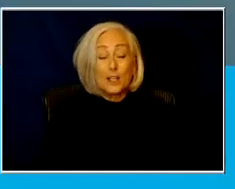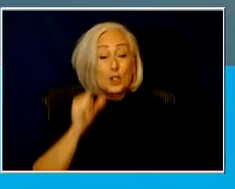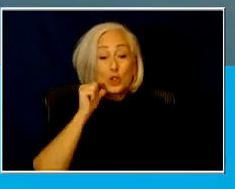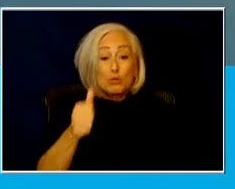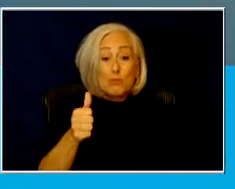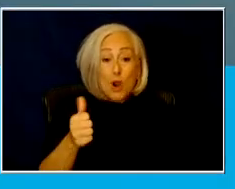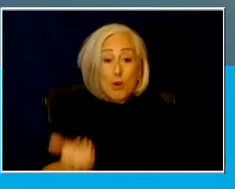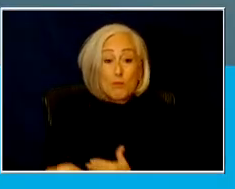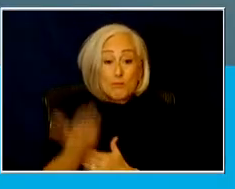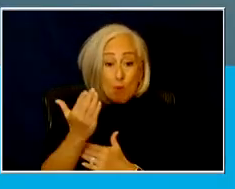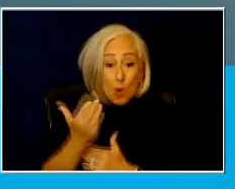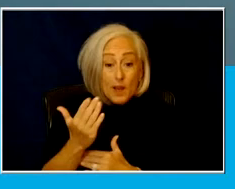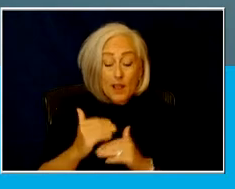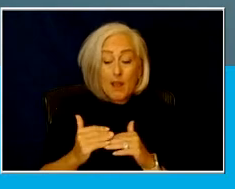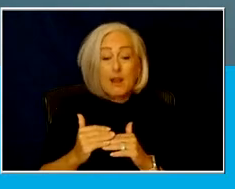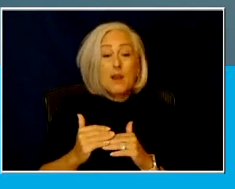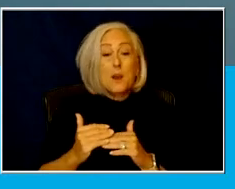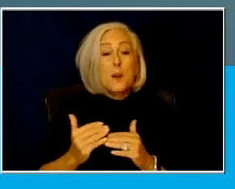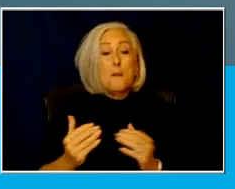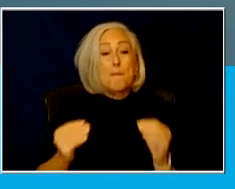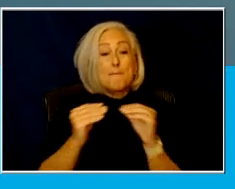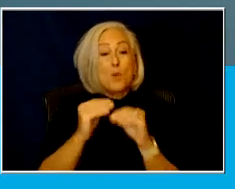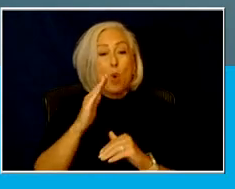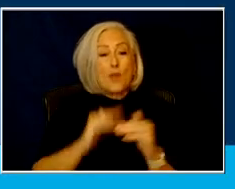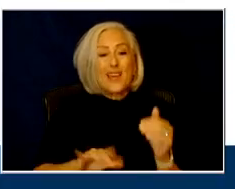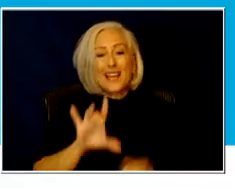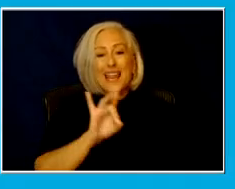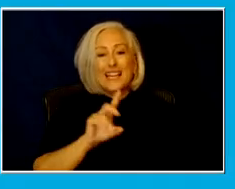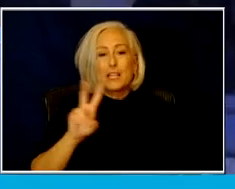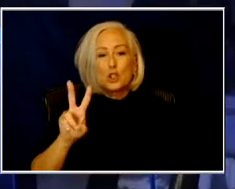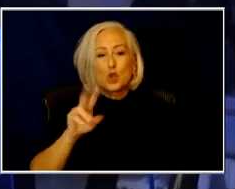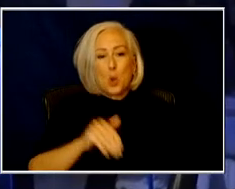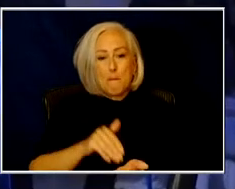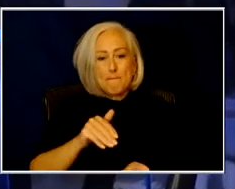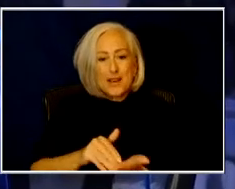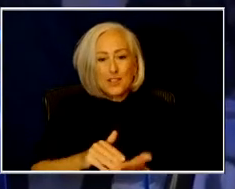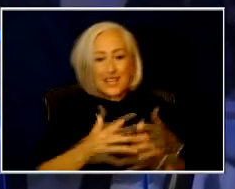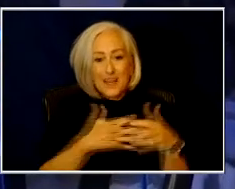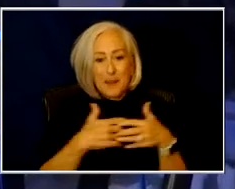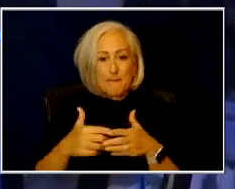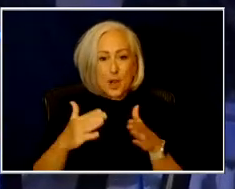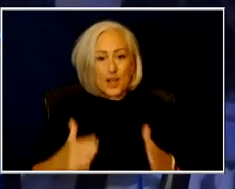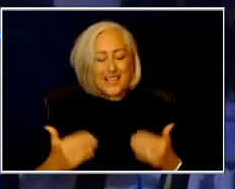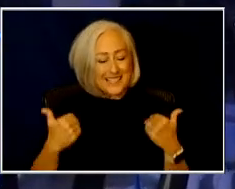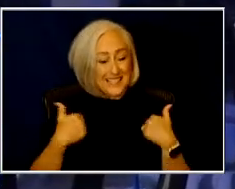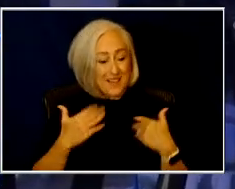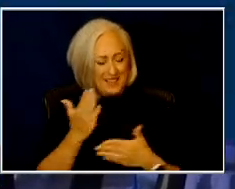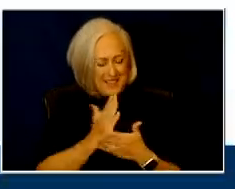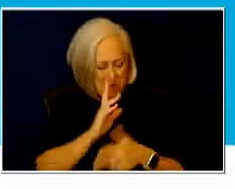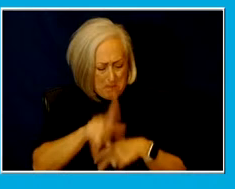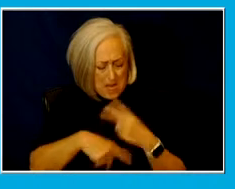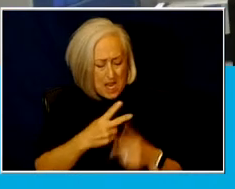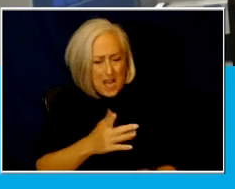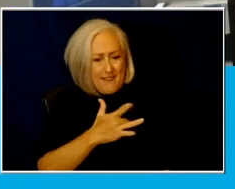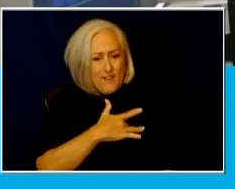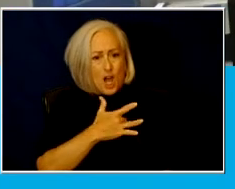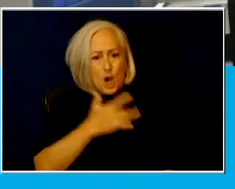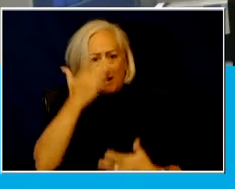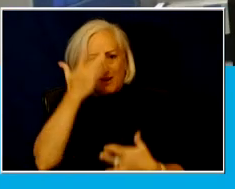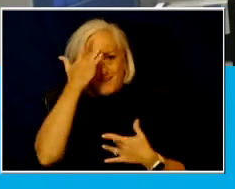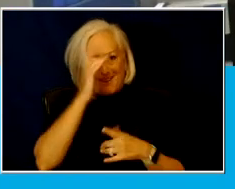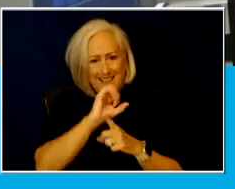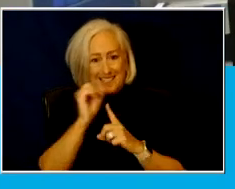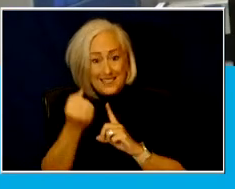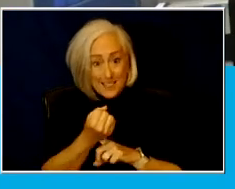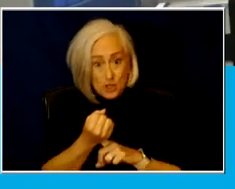more than 82 million Americans have some sort of heart condition I'm Jessica Lovell Thursday is World Heart Day here